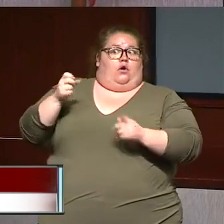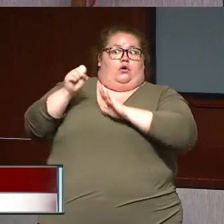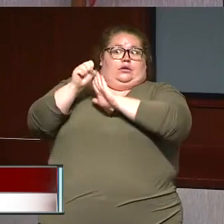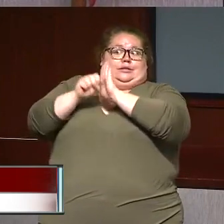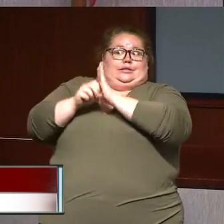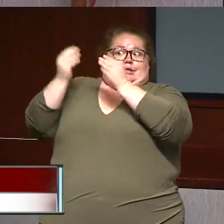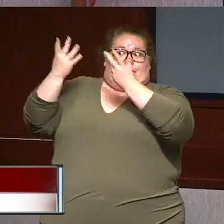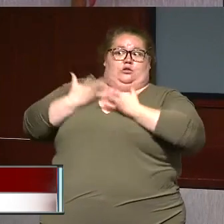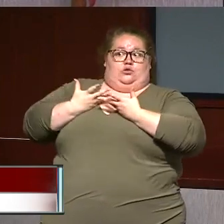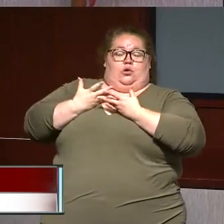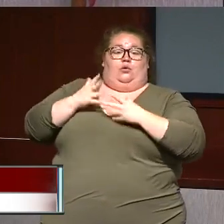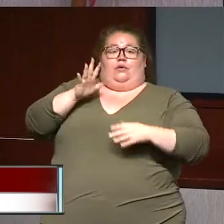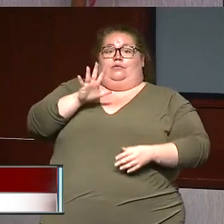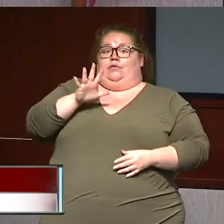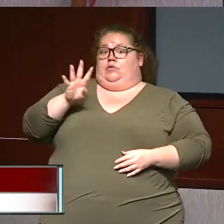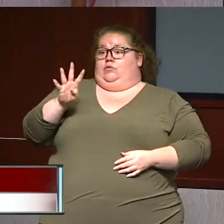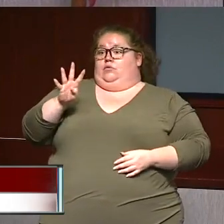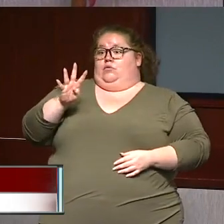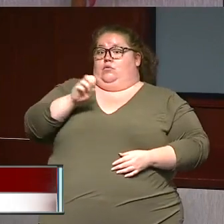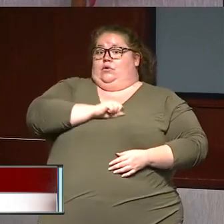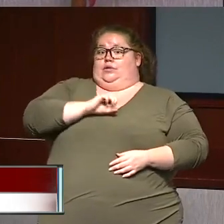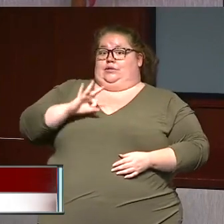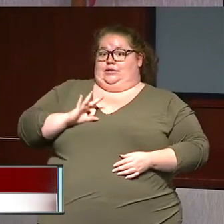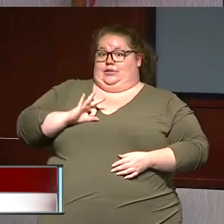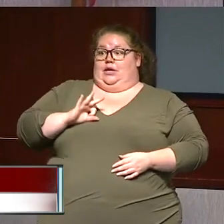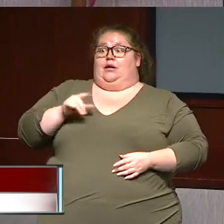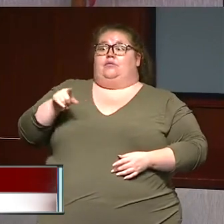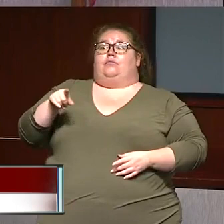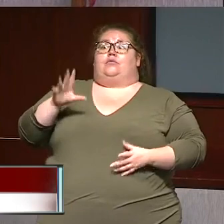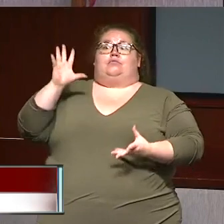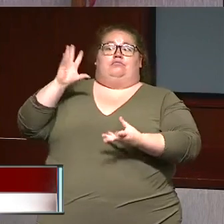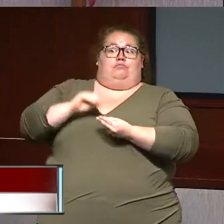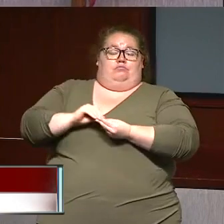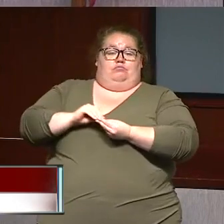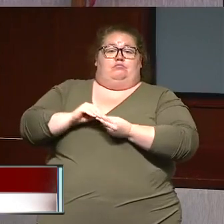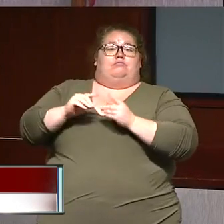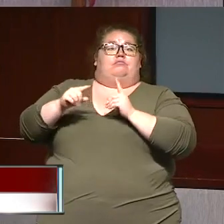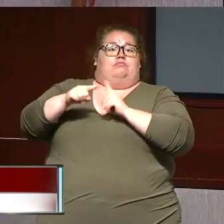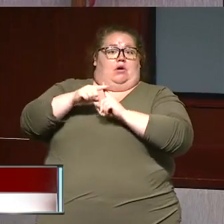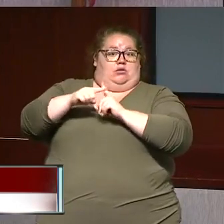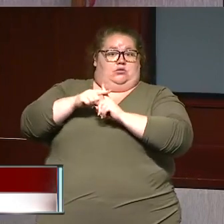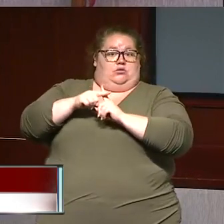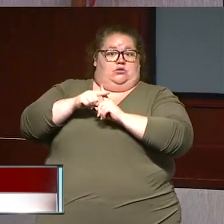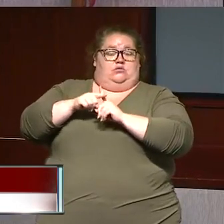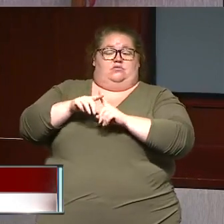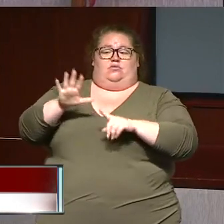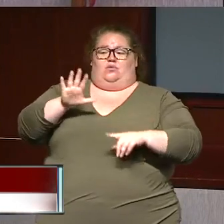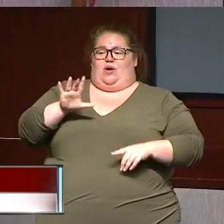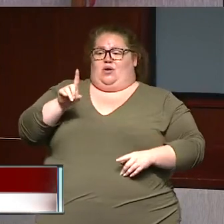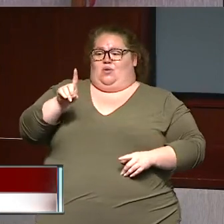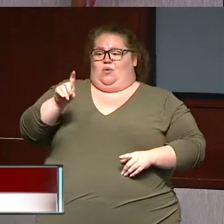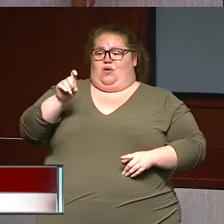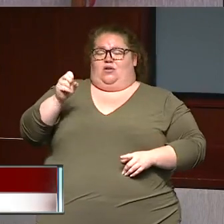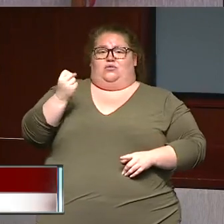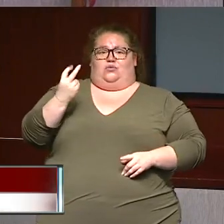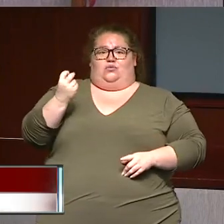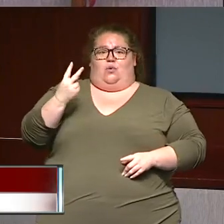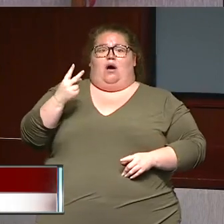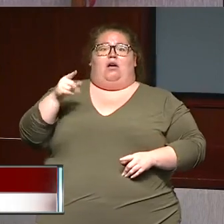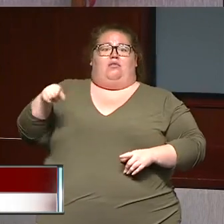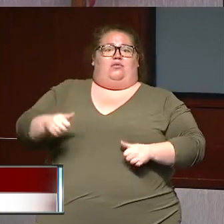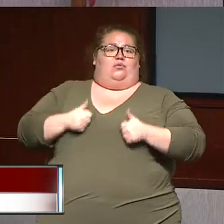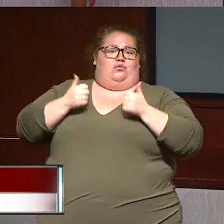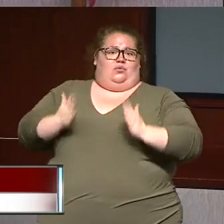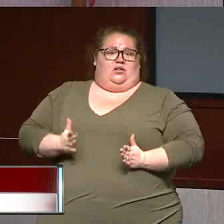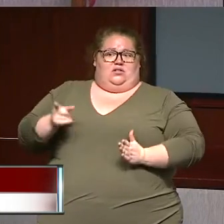are 54 healthcare workers cumulative that have been tested positive. There's now 112 residents that have tested positive. That's again